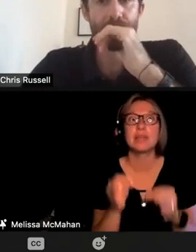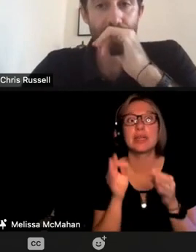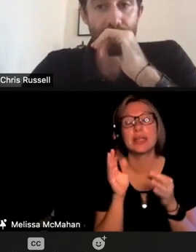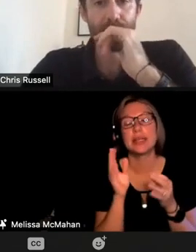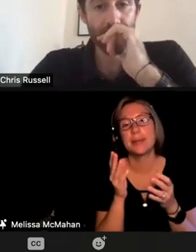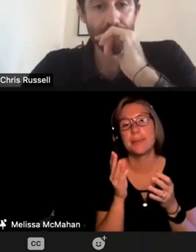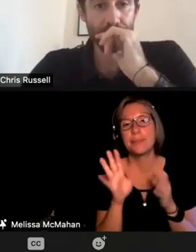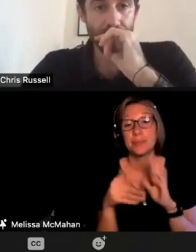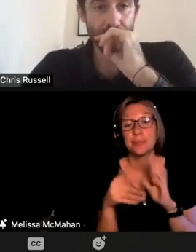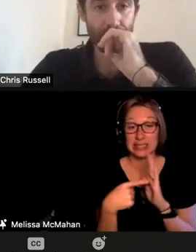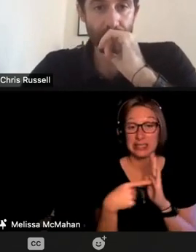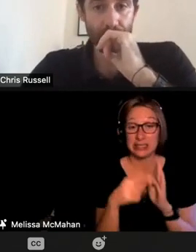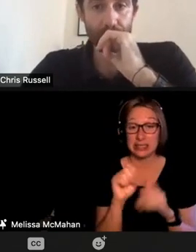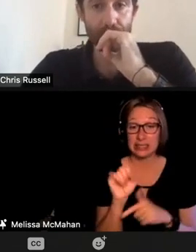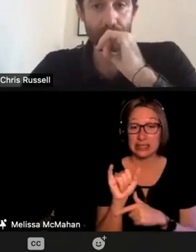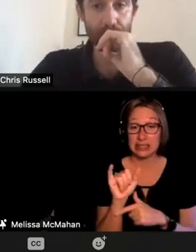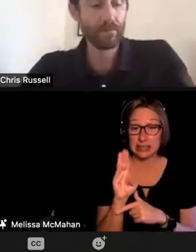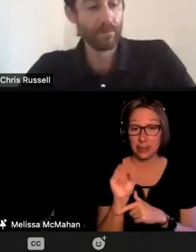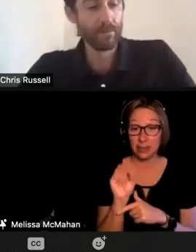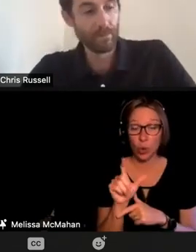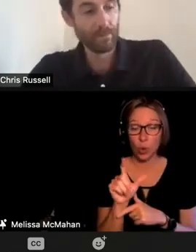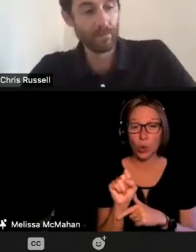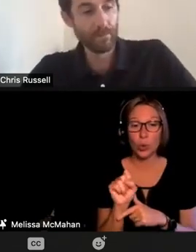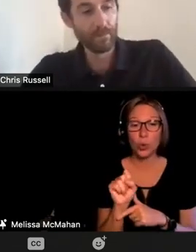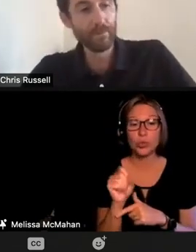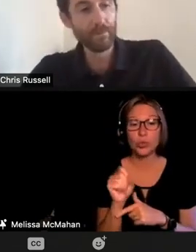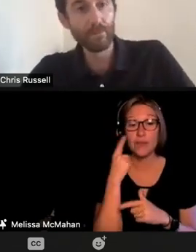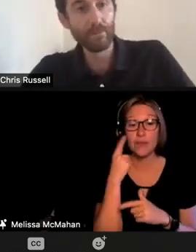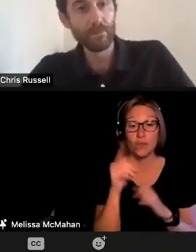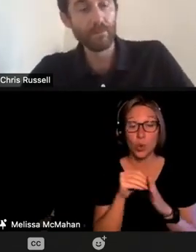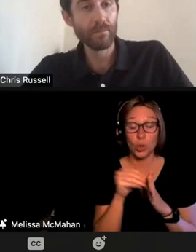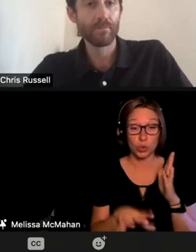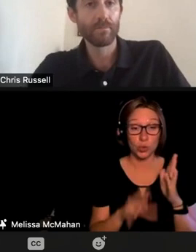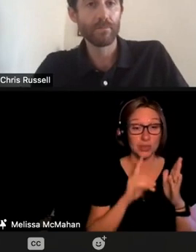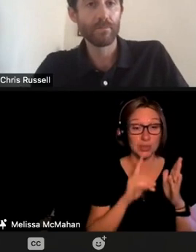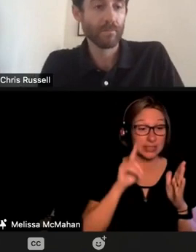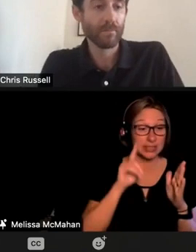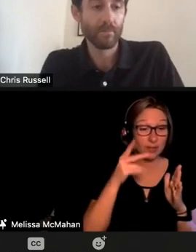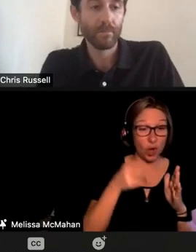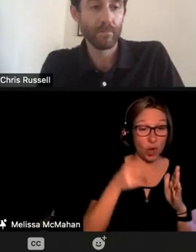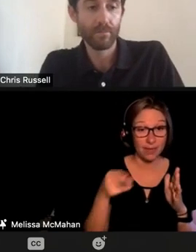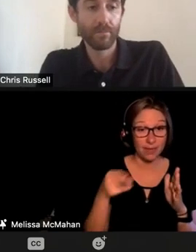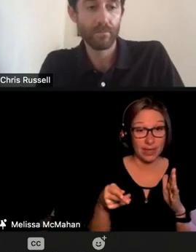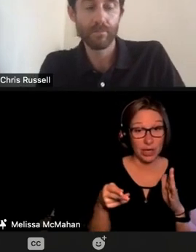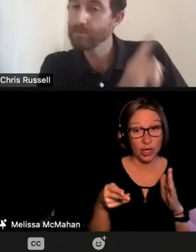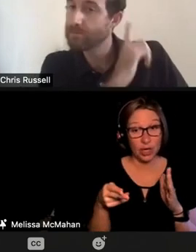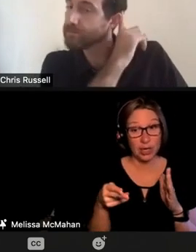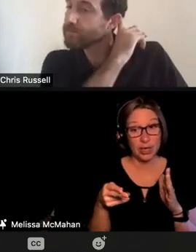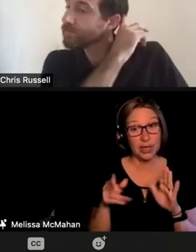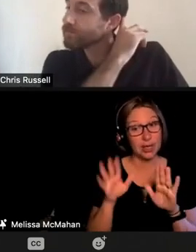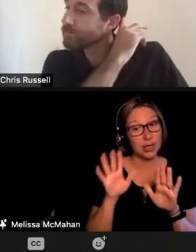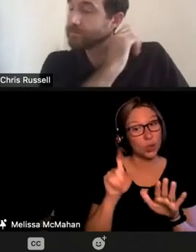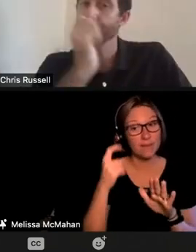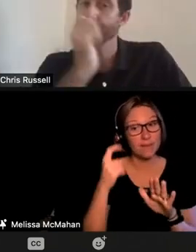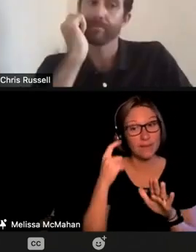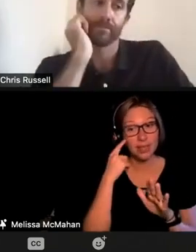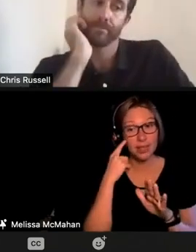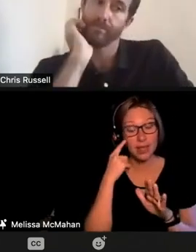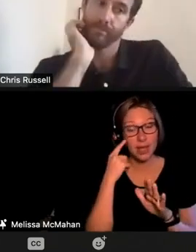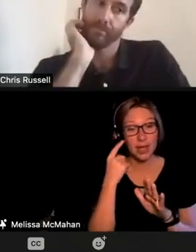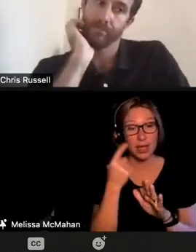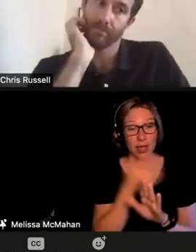example, at symbols like that, you know, for our students who are deaf and hard of hearing, that goes back to think about what those kids are also have